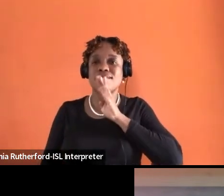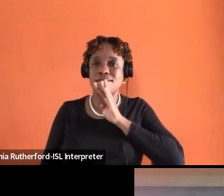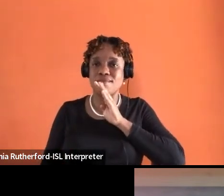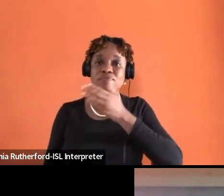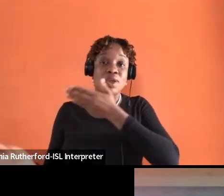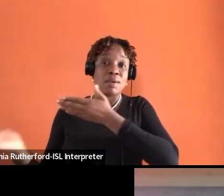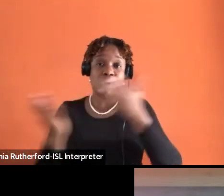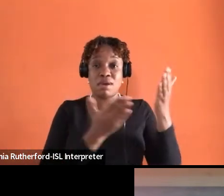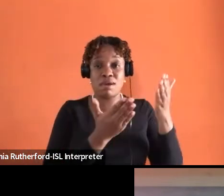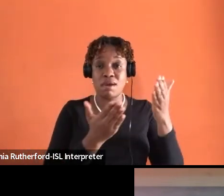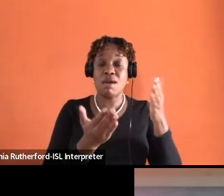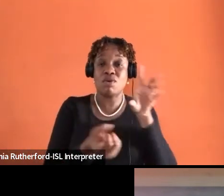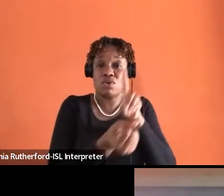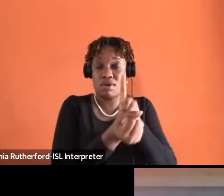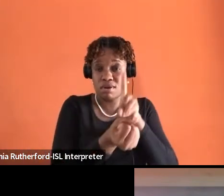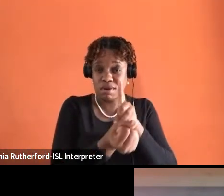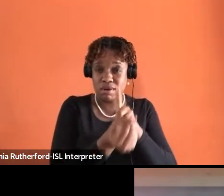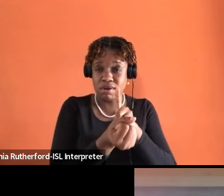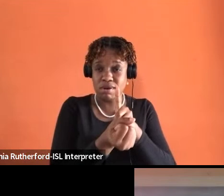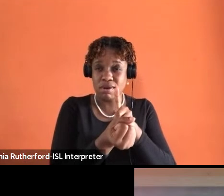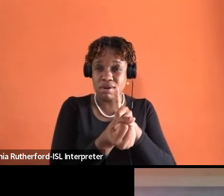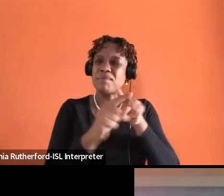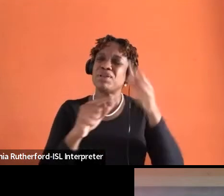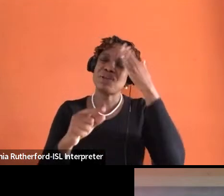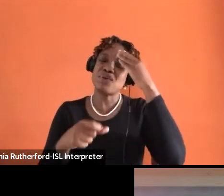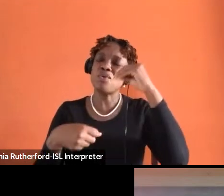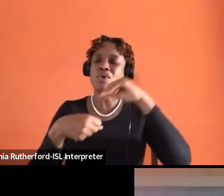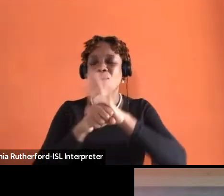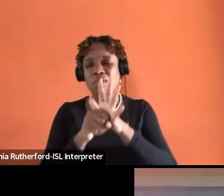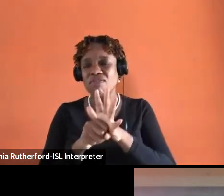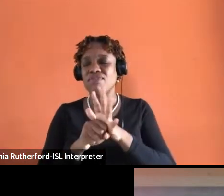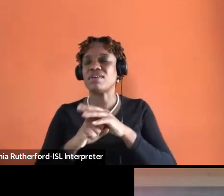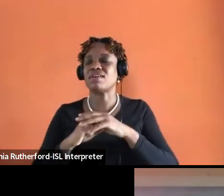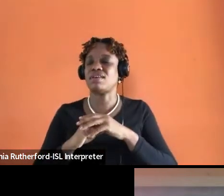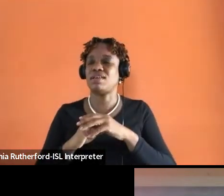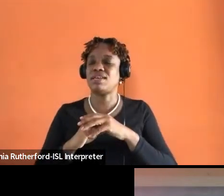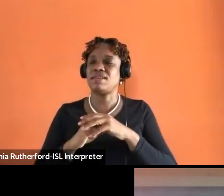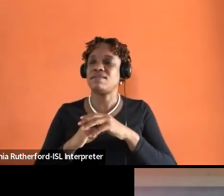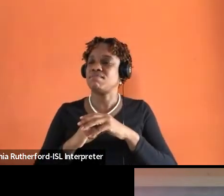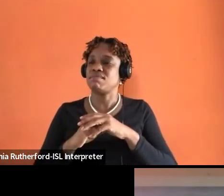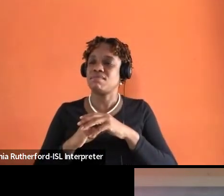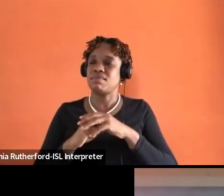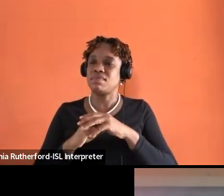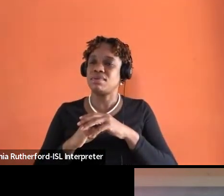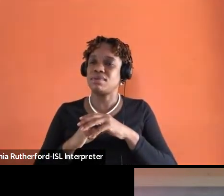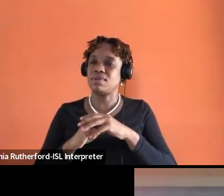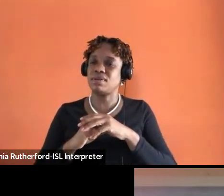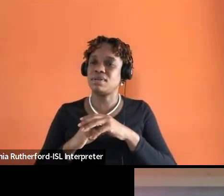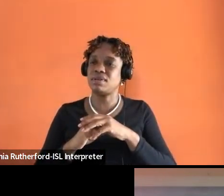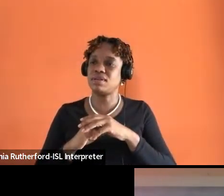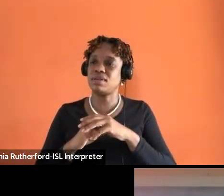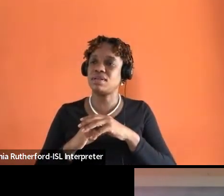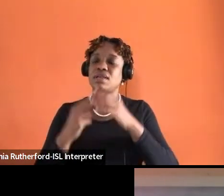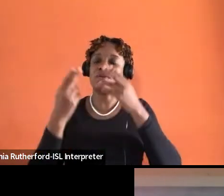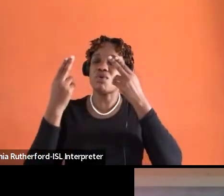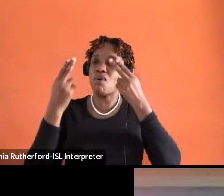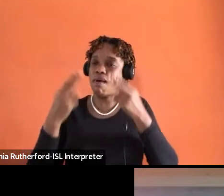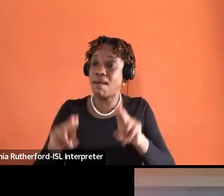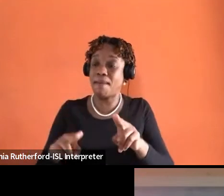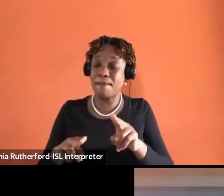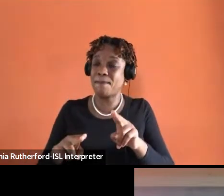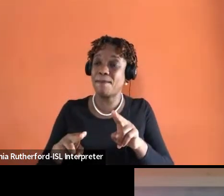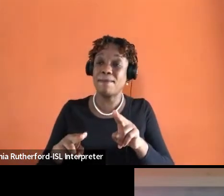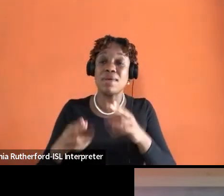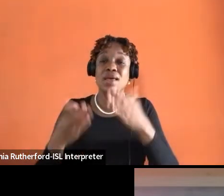father. But because of the whole COVID, now what's happening? Unfortunately, they did not want me as the parent